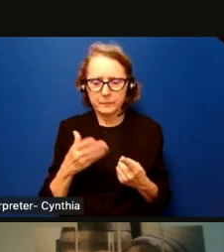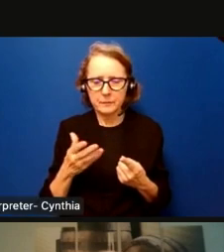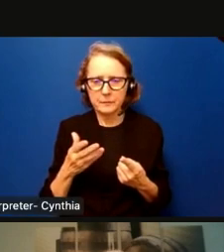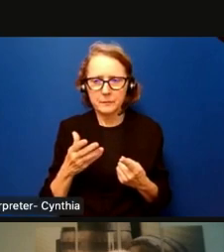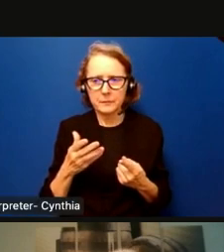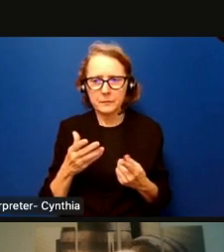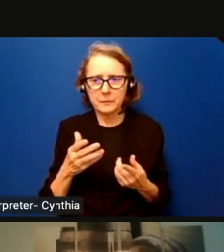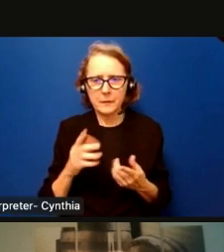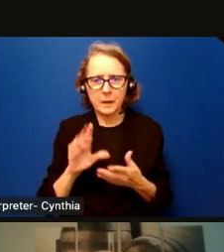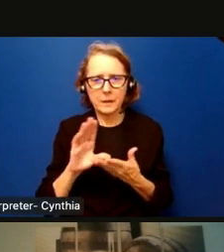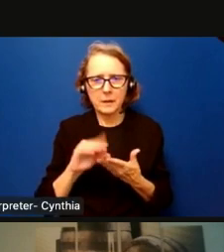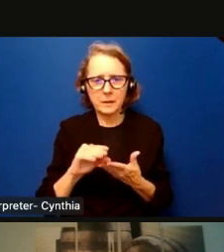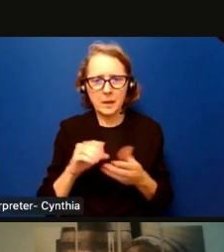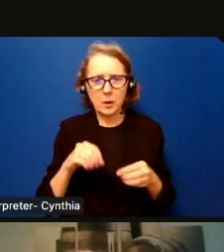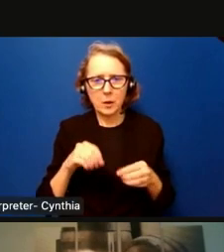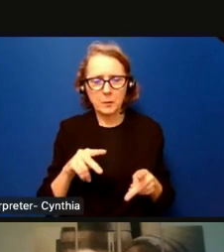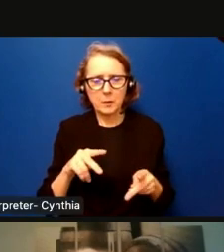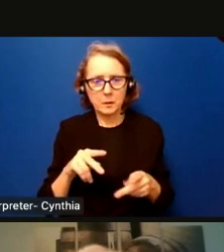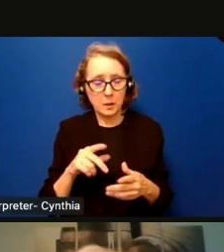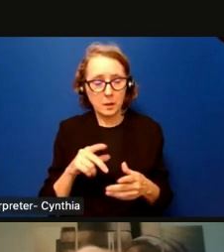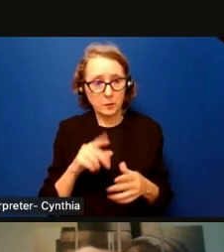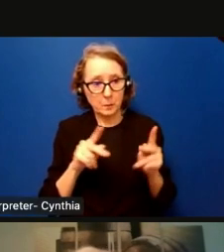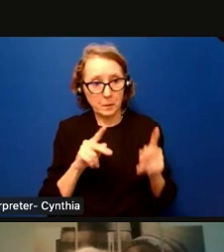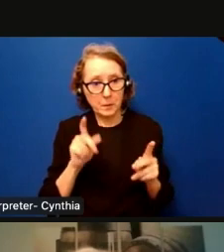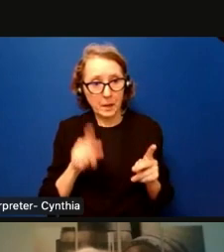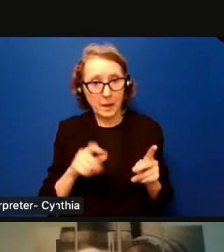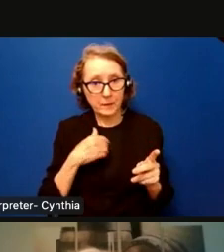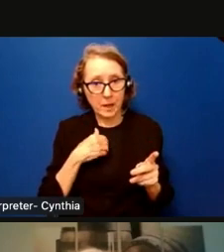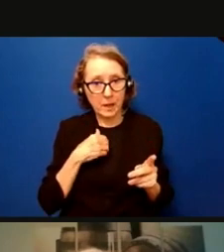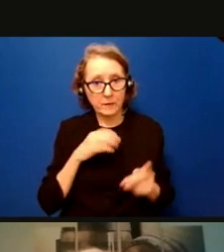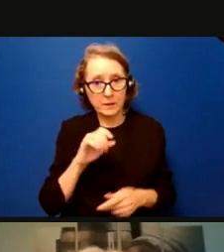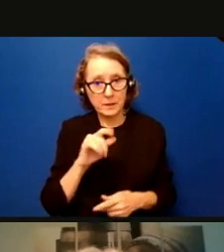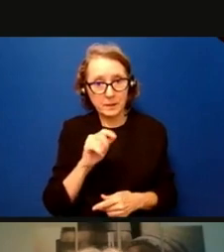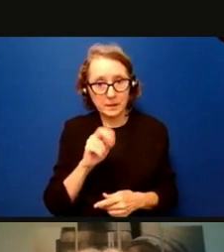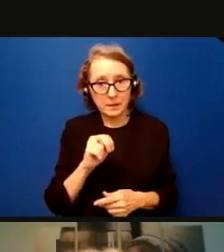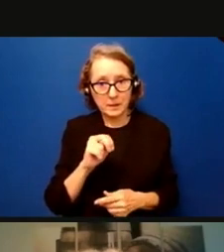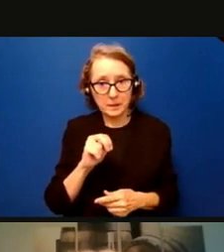the discount opportunity. Do they have to have a certain citizenship status?